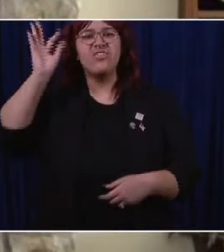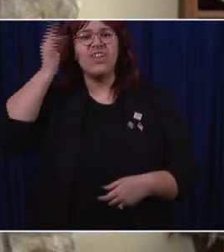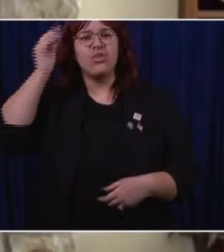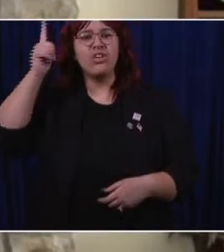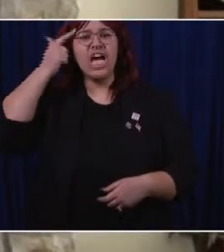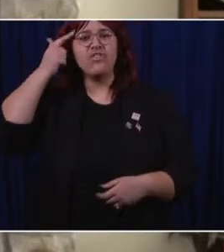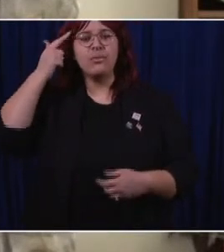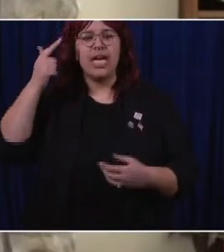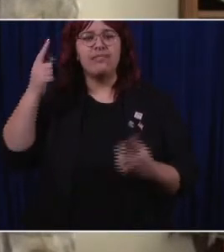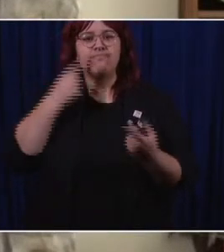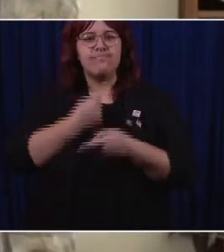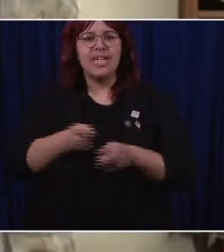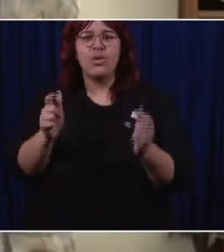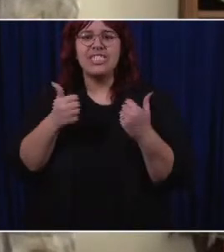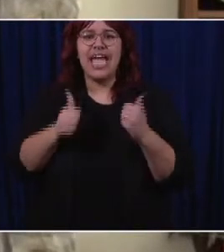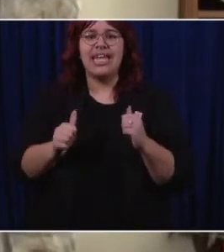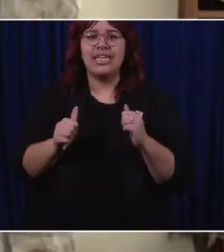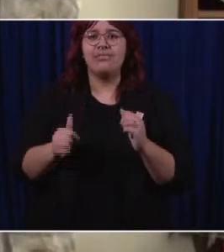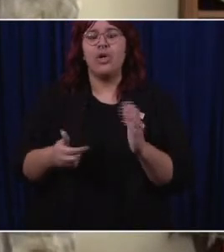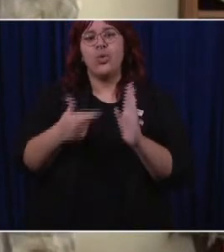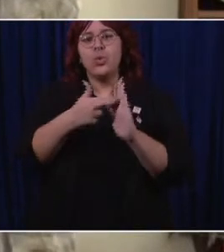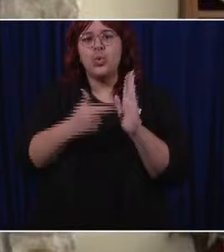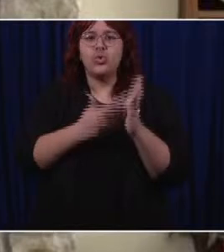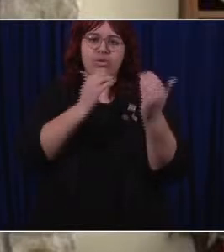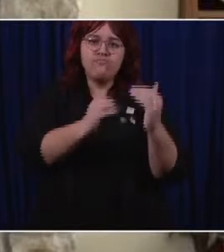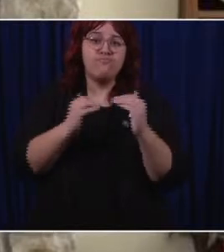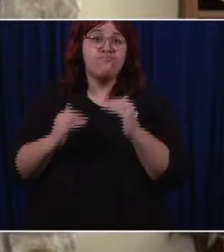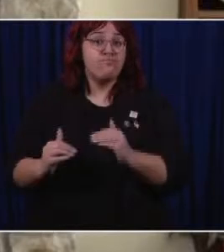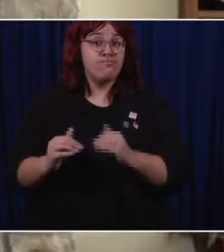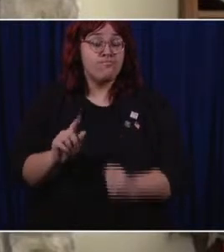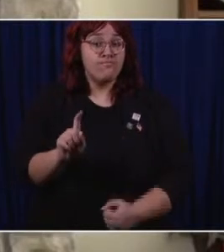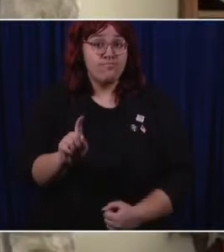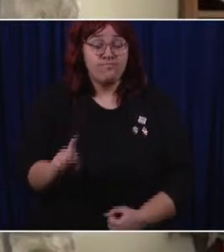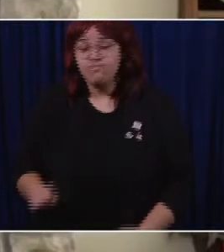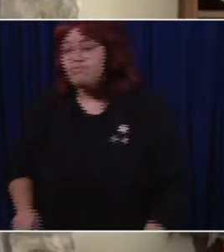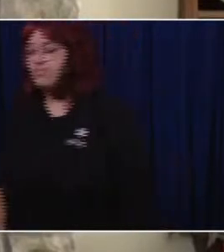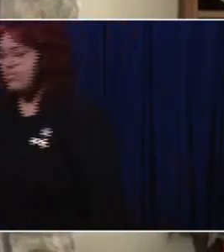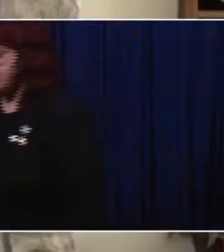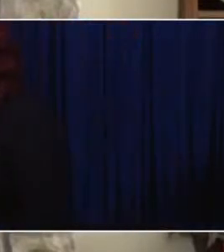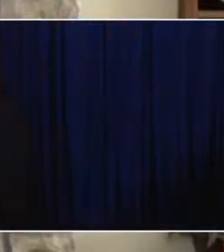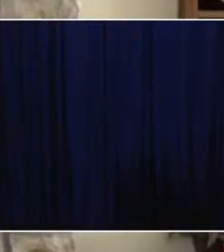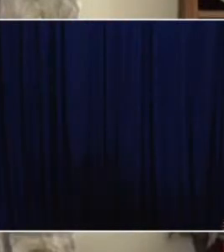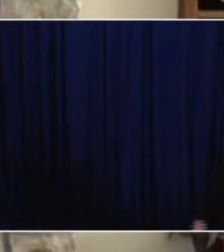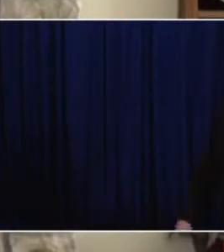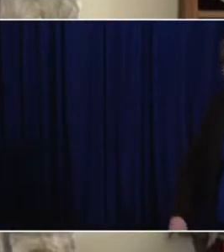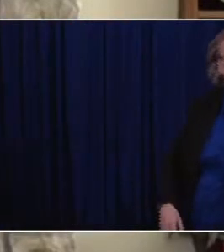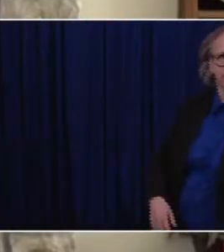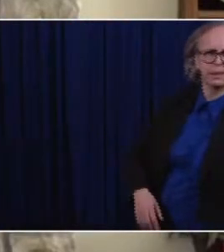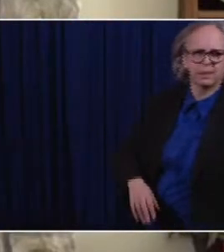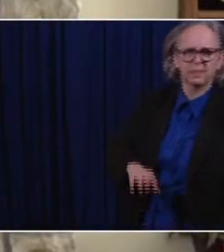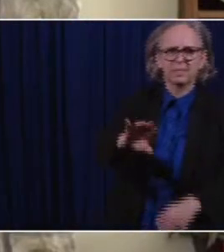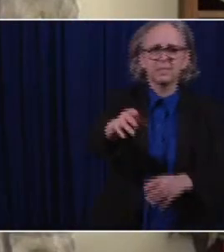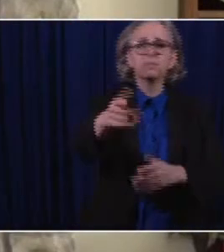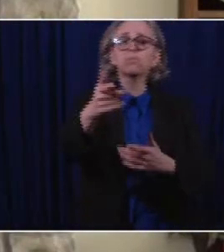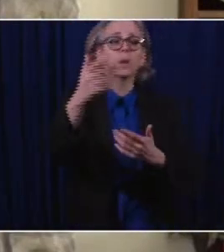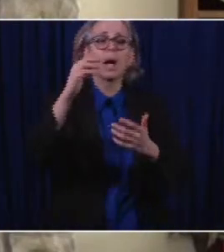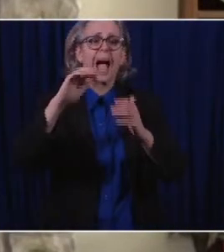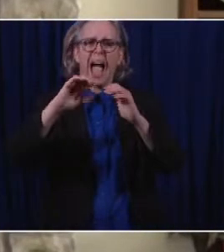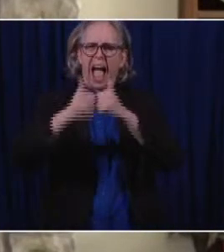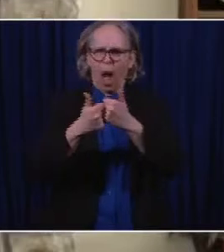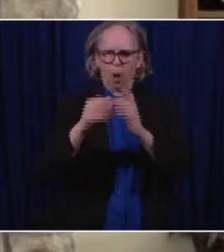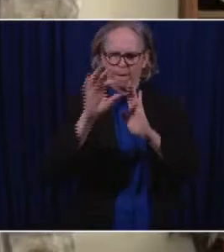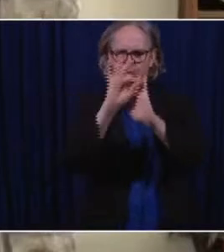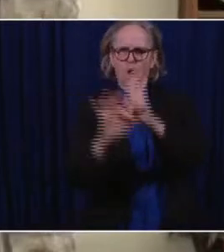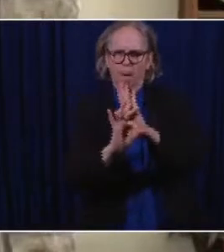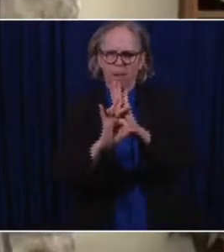Yeah, it's basically, the formula is a Title I formula. And that's what the federal government